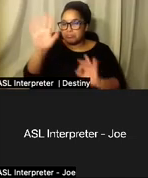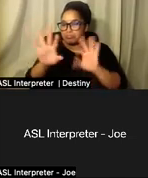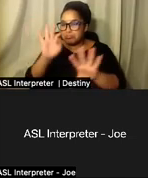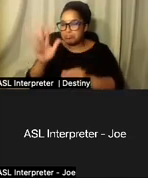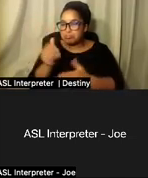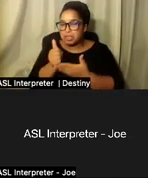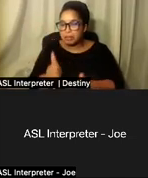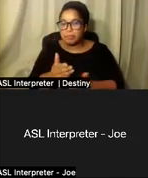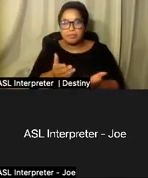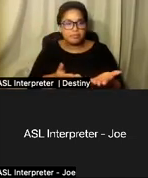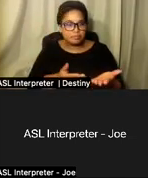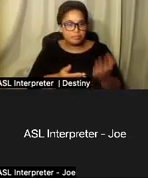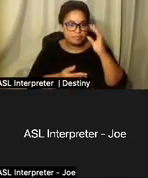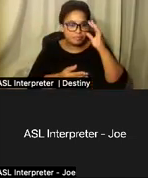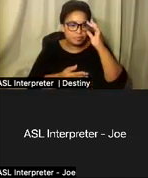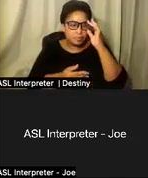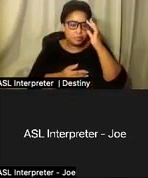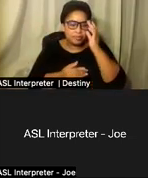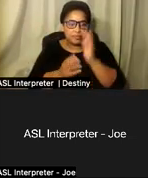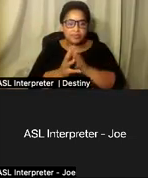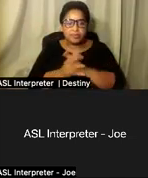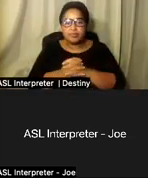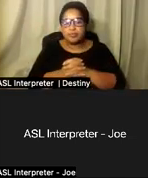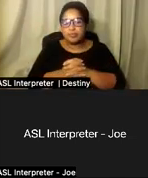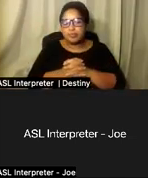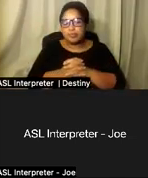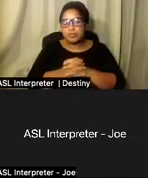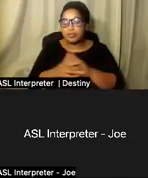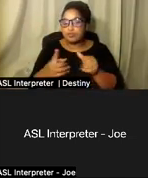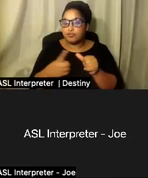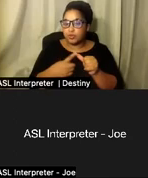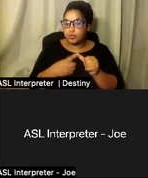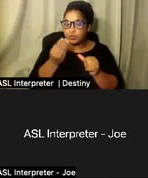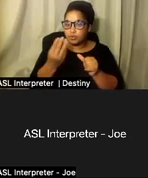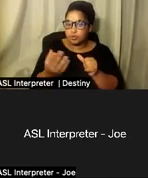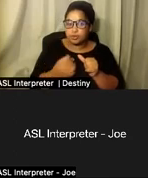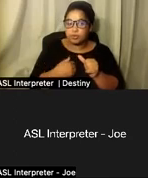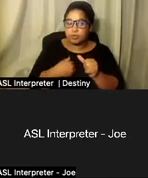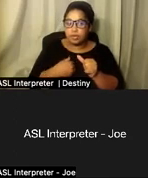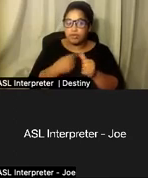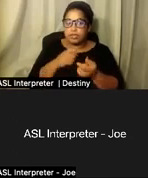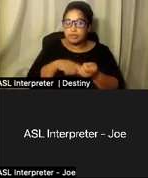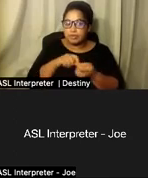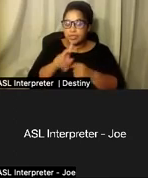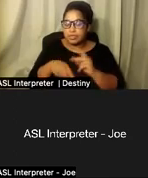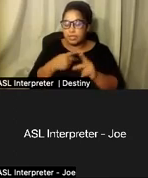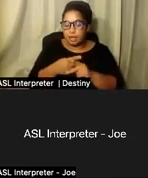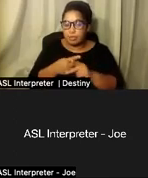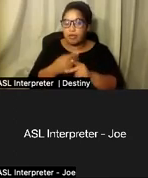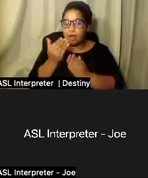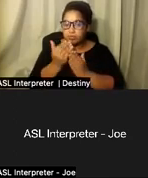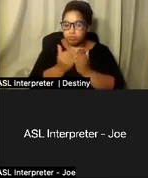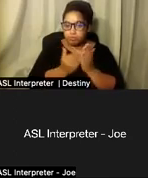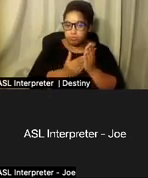First of all, There's a specific protocol to